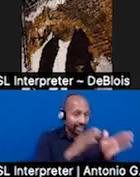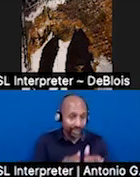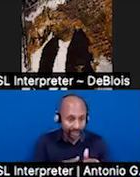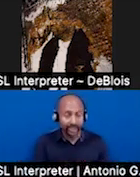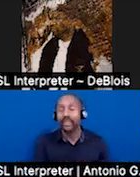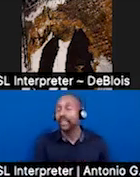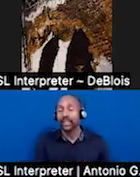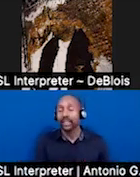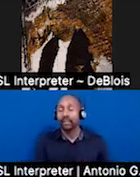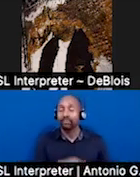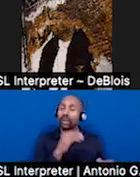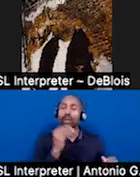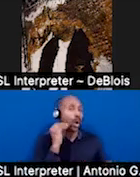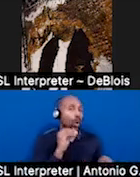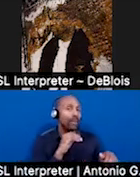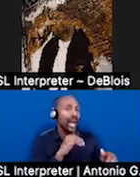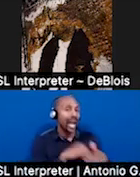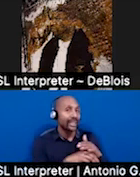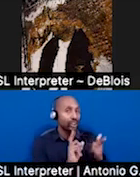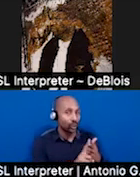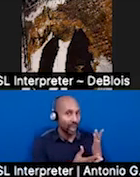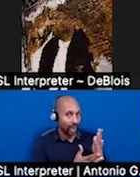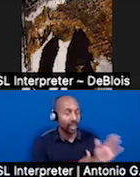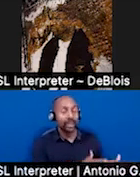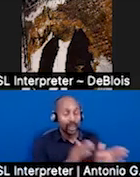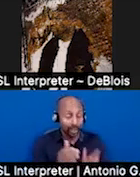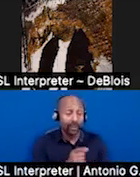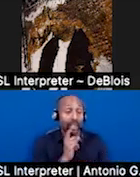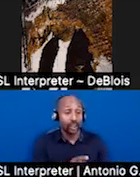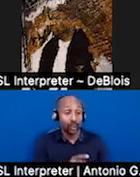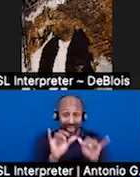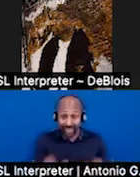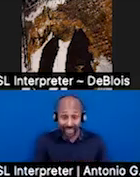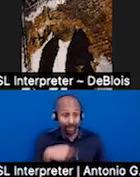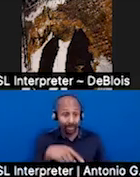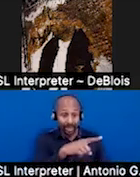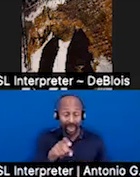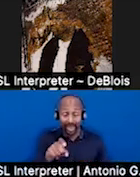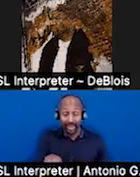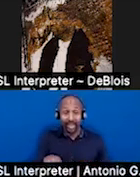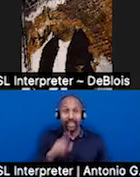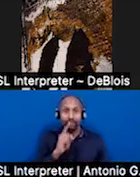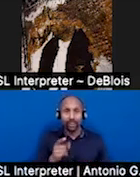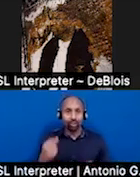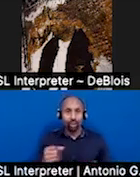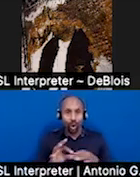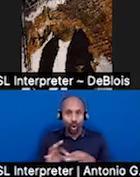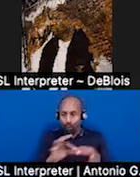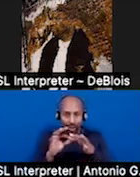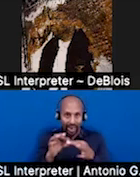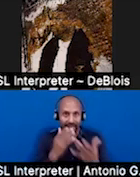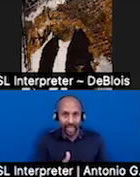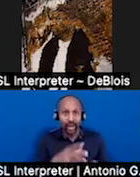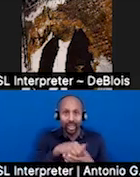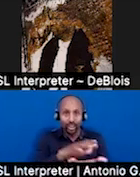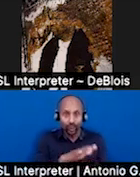technology to making sure they have a coordinated system of supports in school, to partnering with organizations